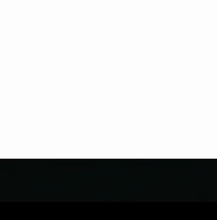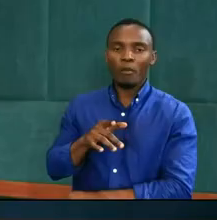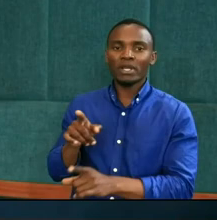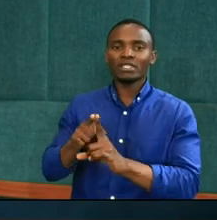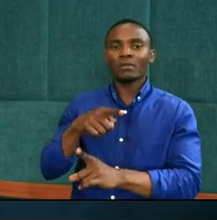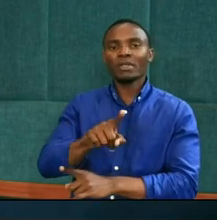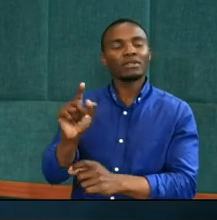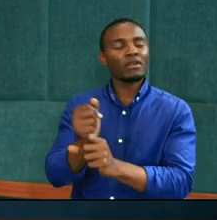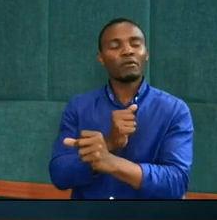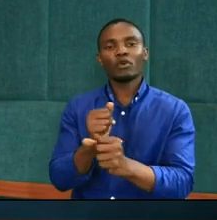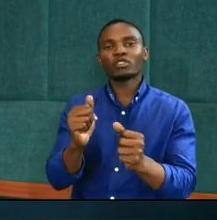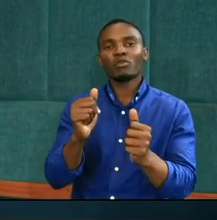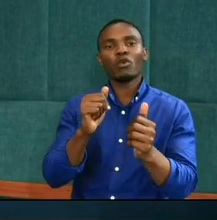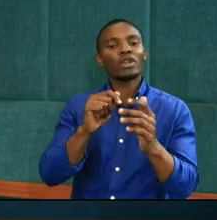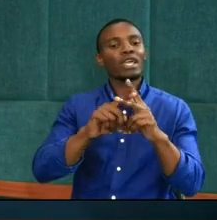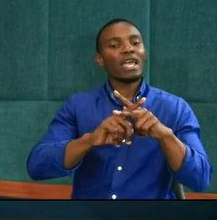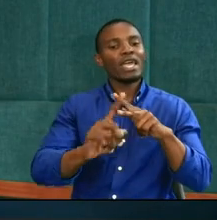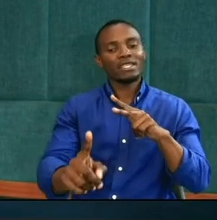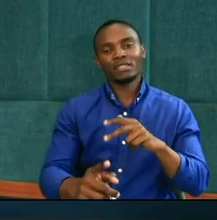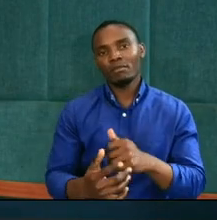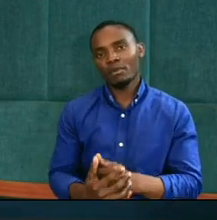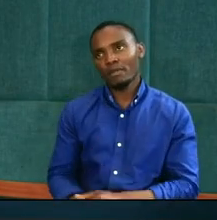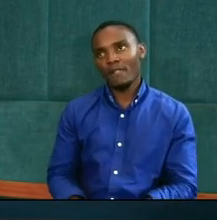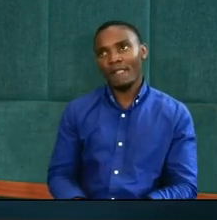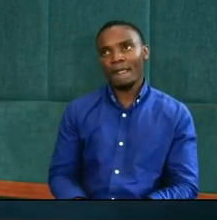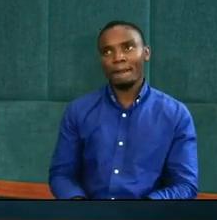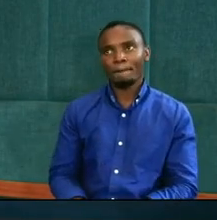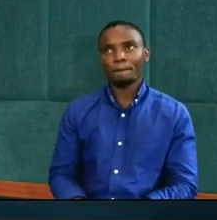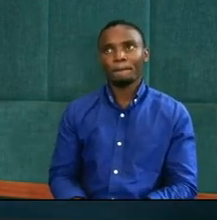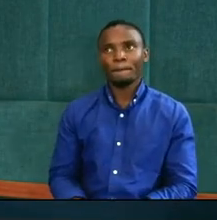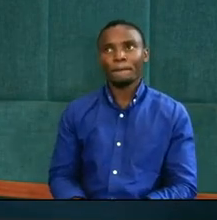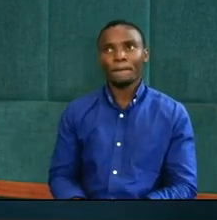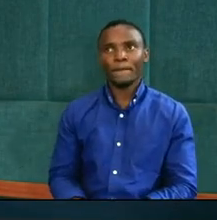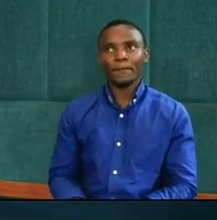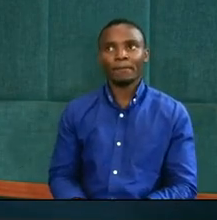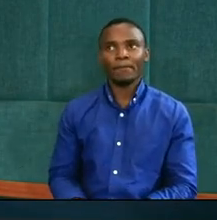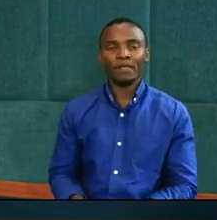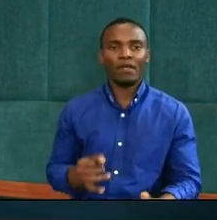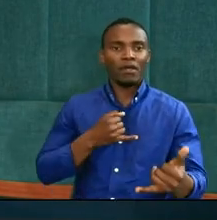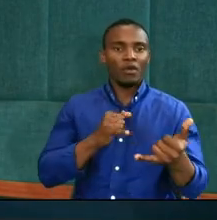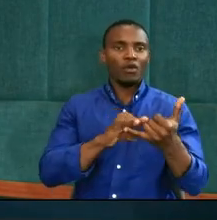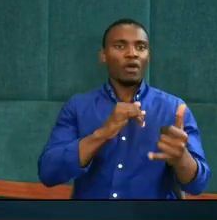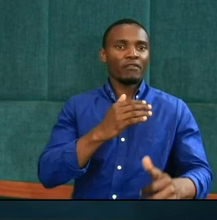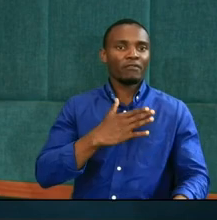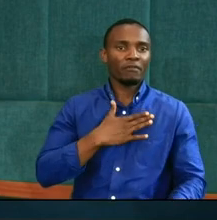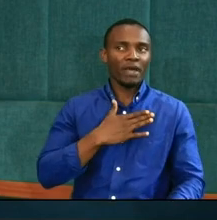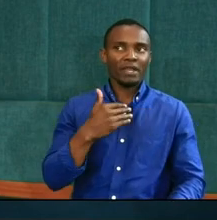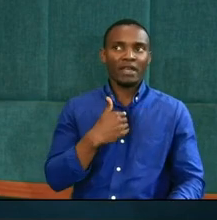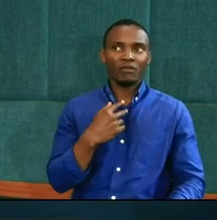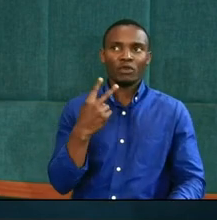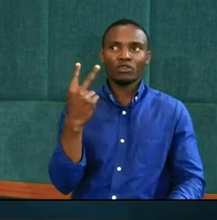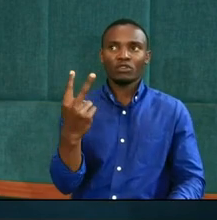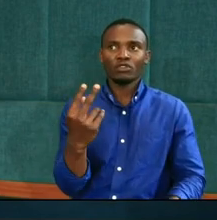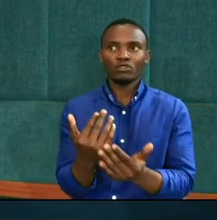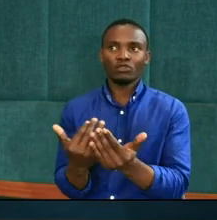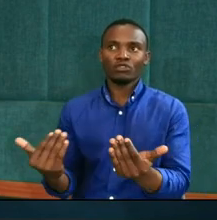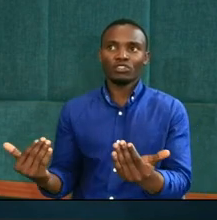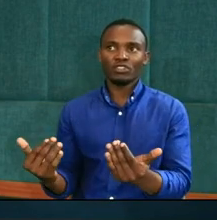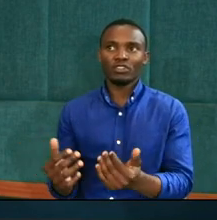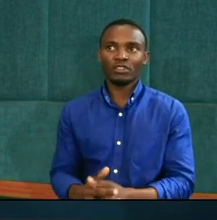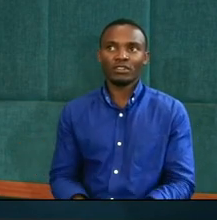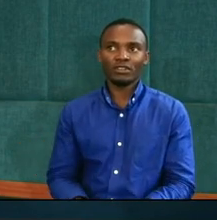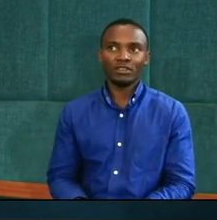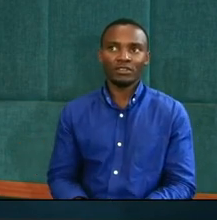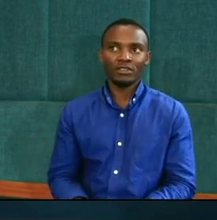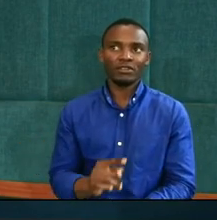escape. Pause. My wife has two children.